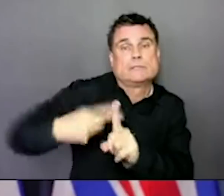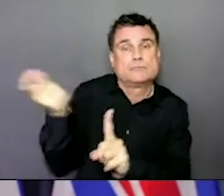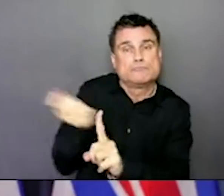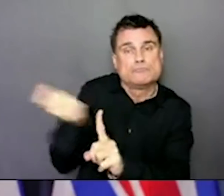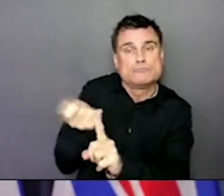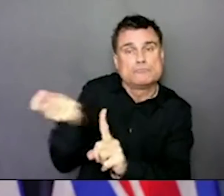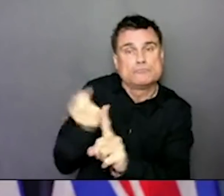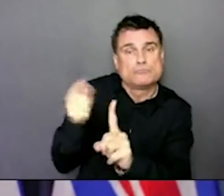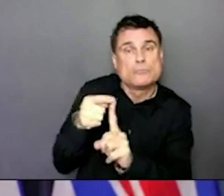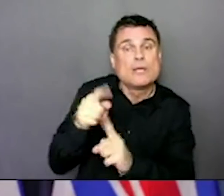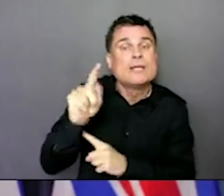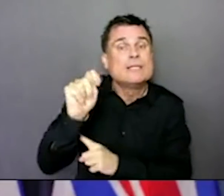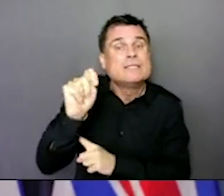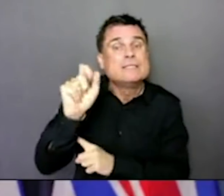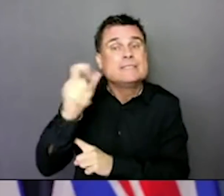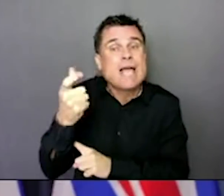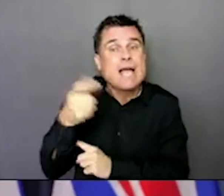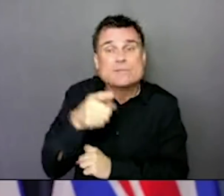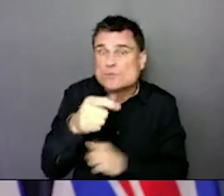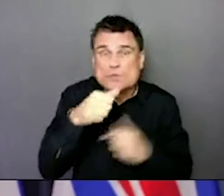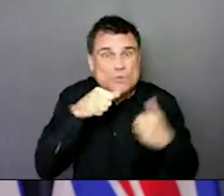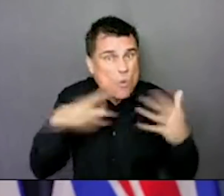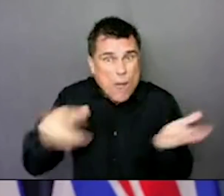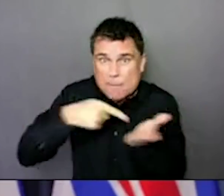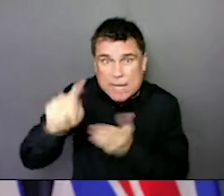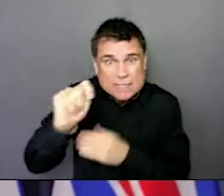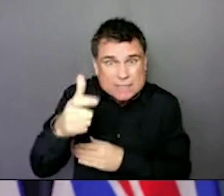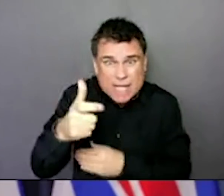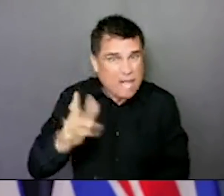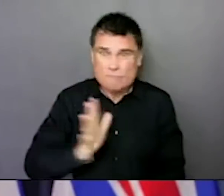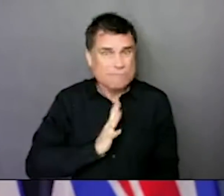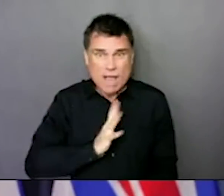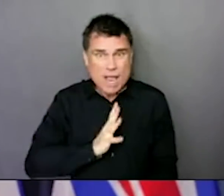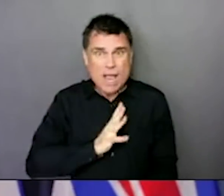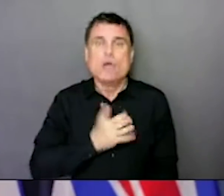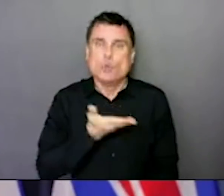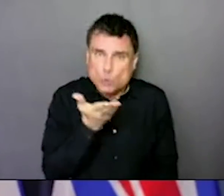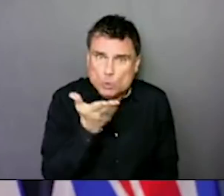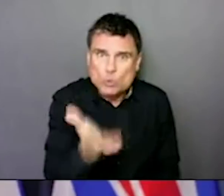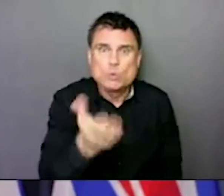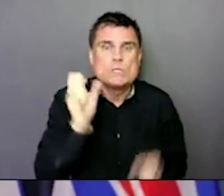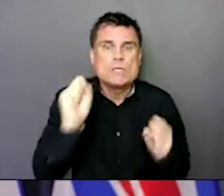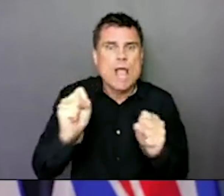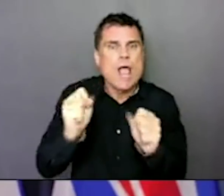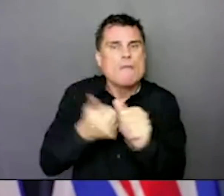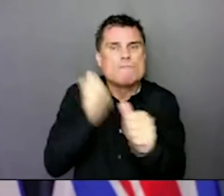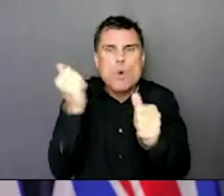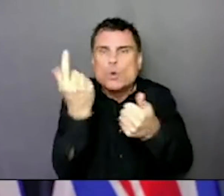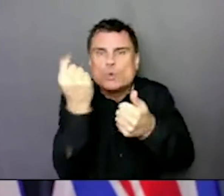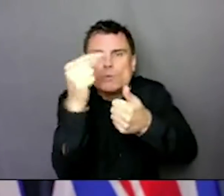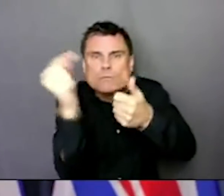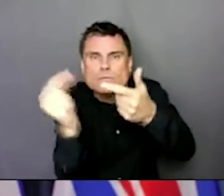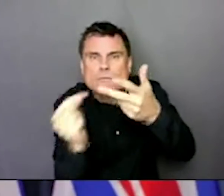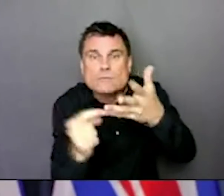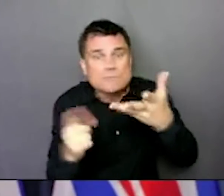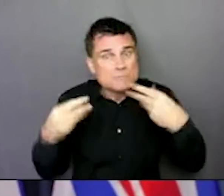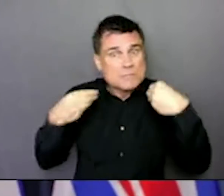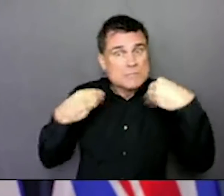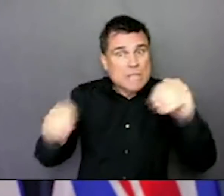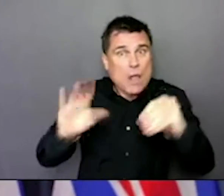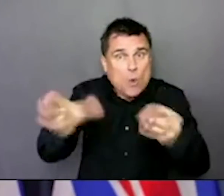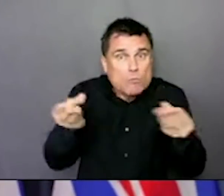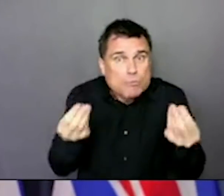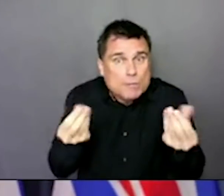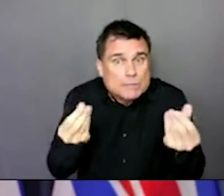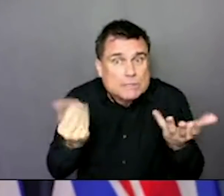don't want to pay it, there are mechanisms in the marketplace then you could avail yourself of. You can sell the property to someone who wants to live in it, or you